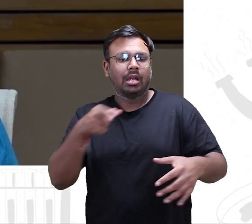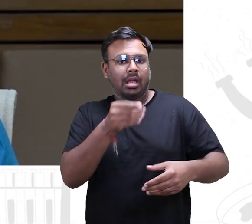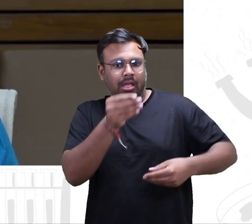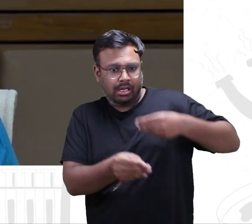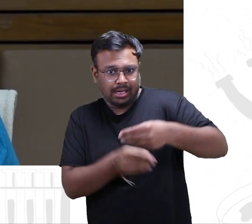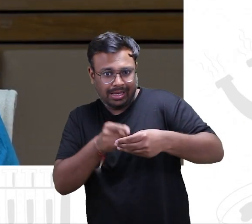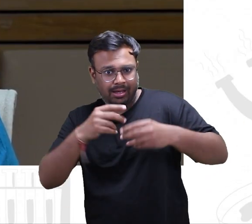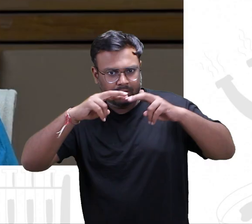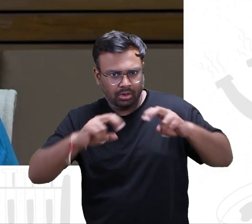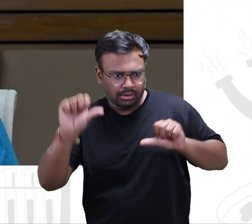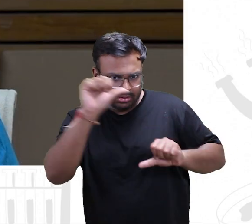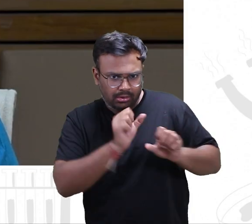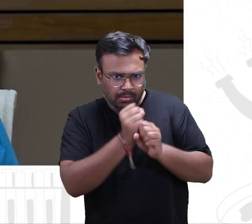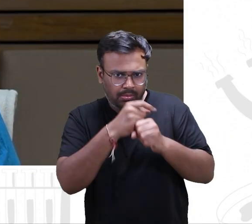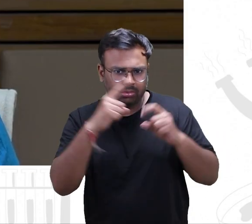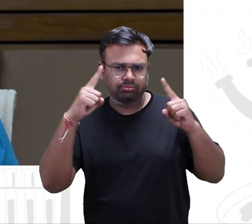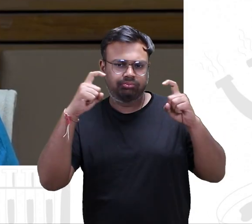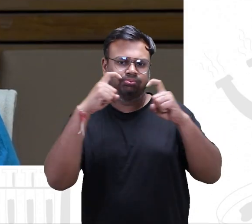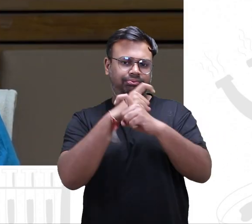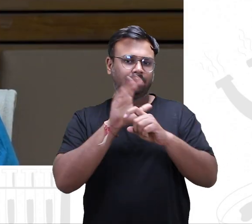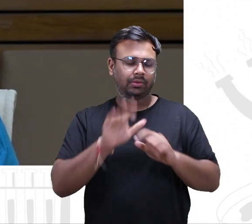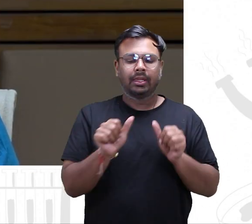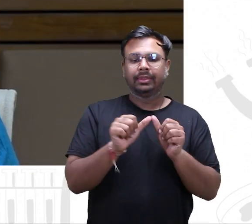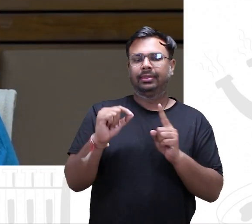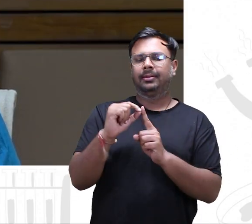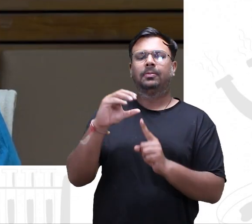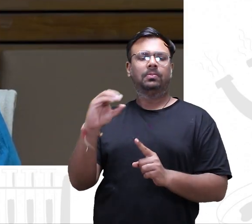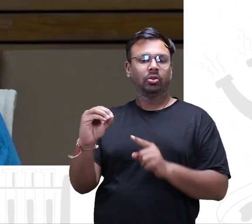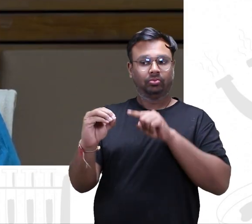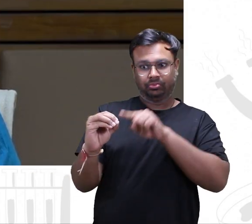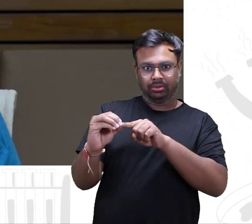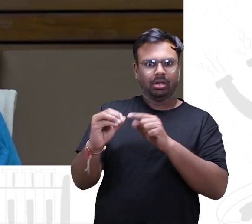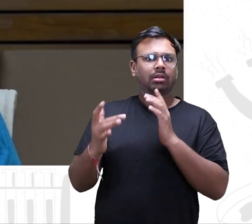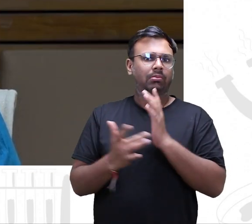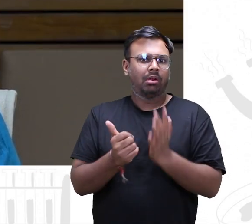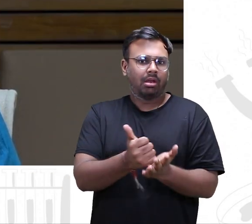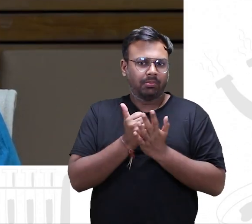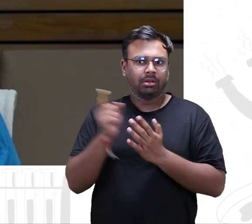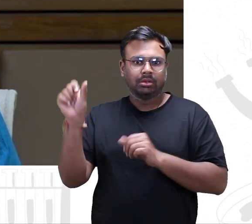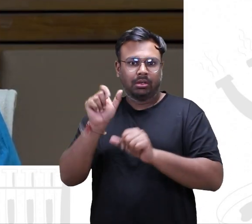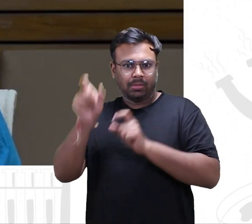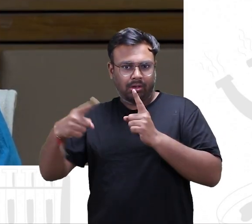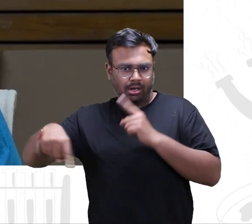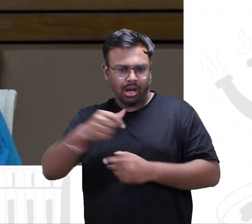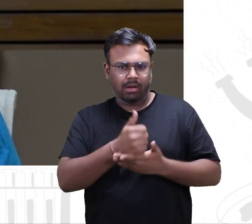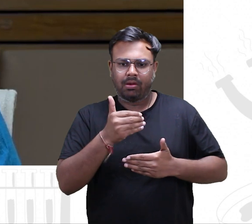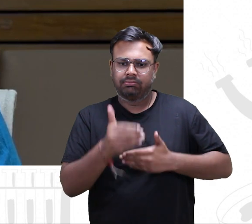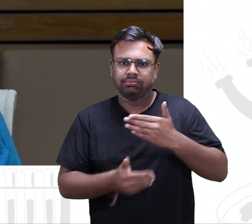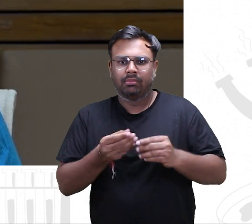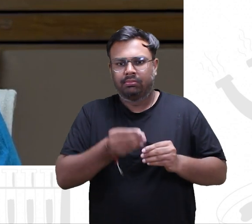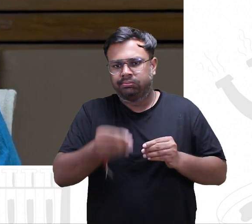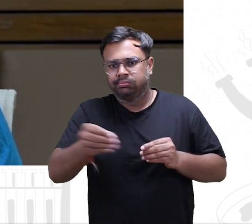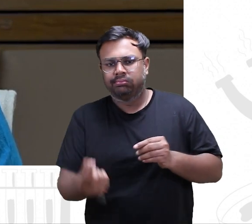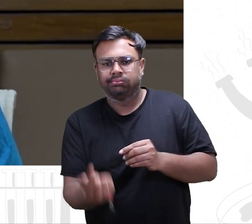generation to another is quite another thing. And it has been a long-standing puzzle. Apomixis is a technique that scientists say is going to help in